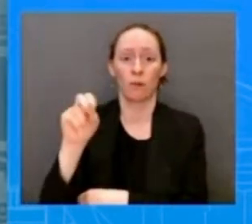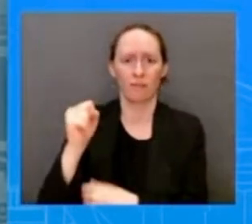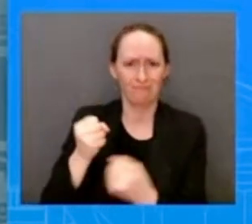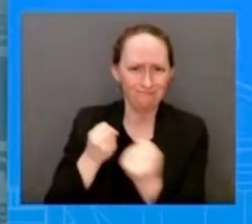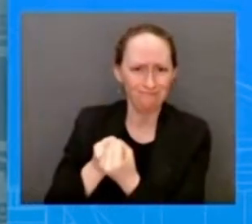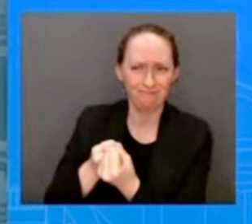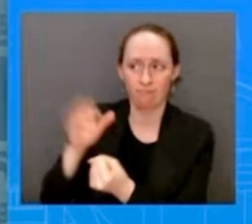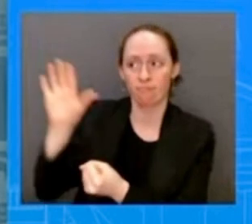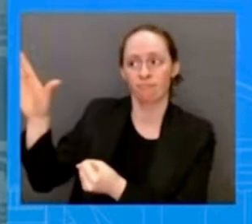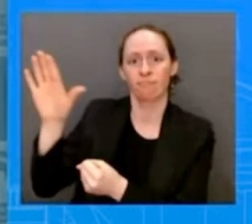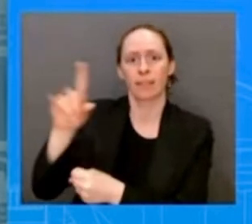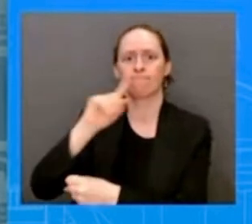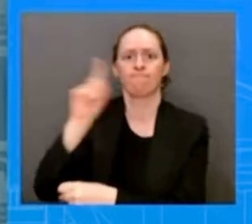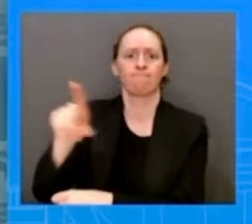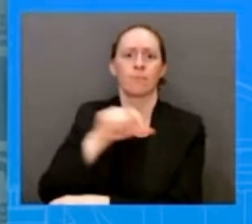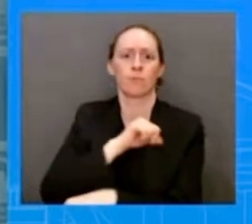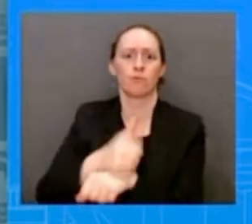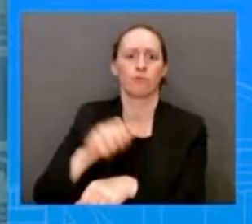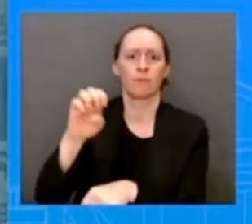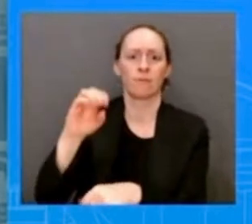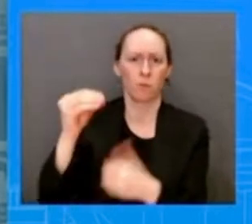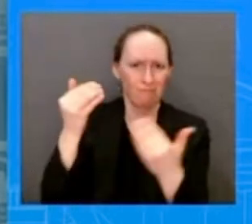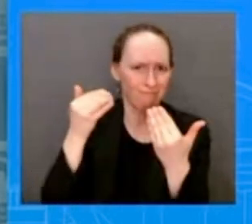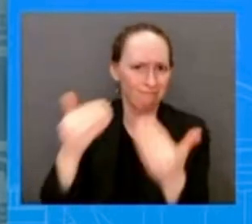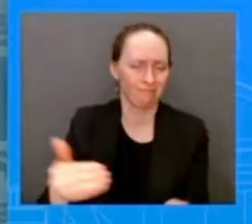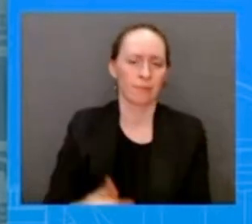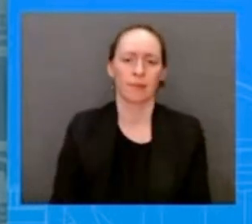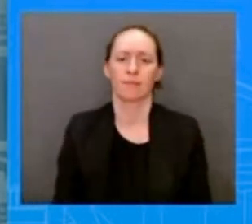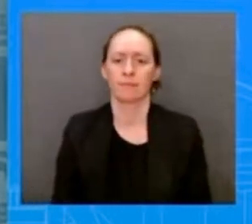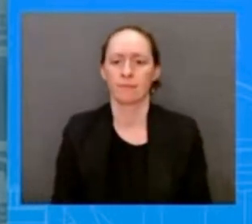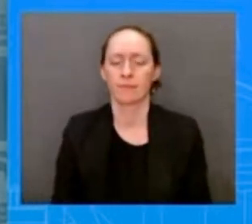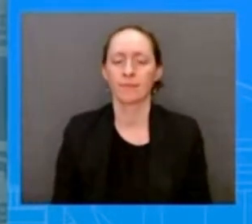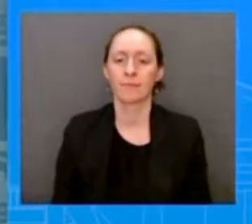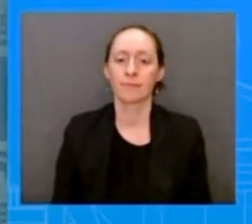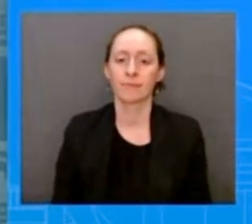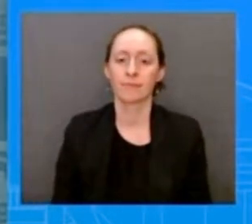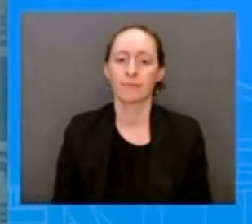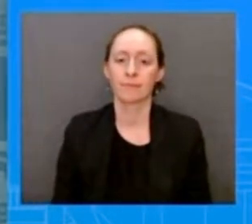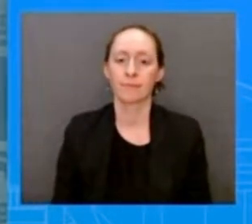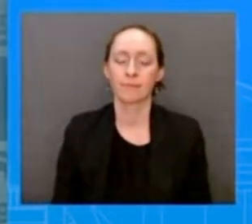forward was incredibly important, as you know, and touted by